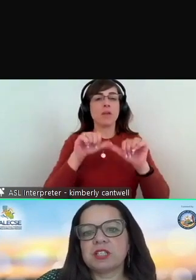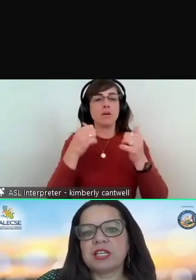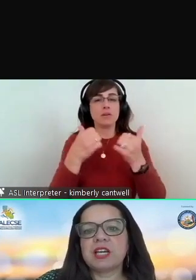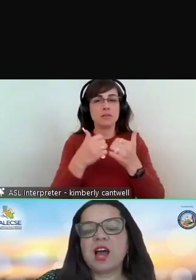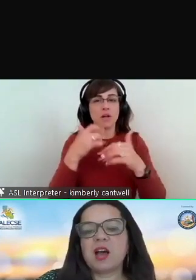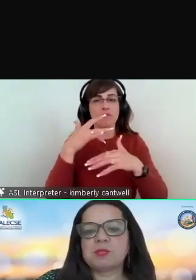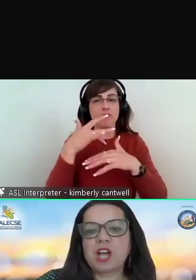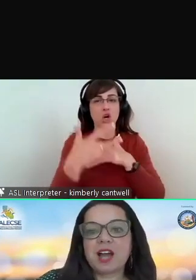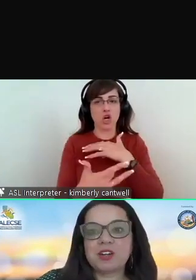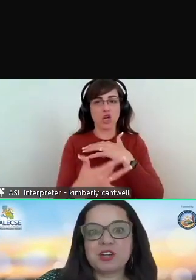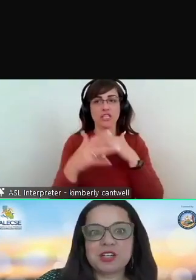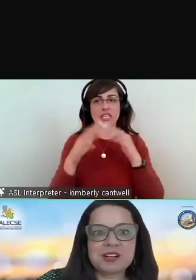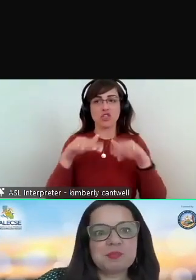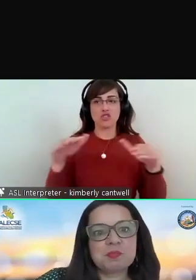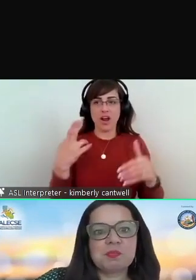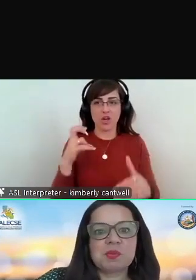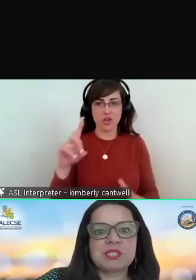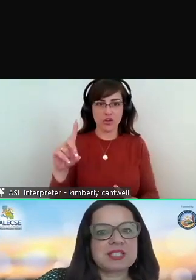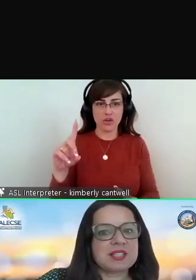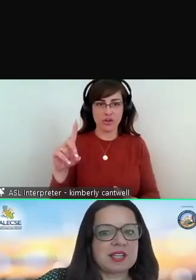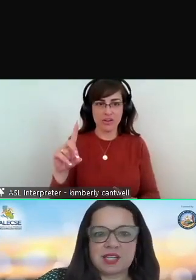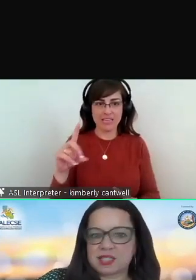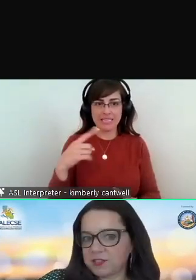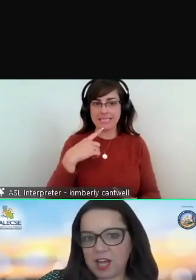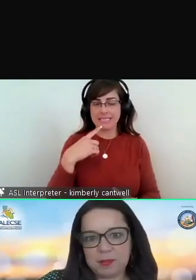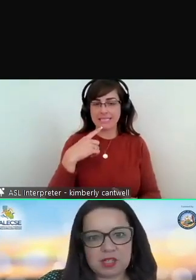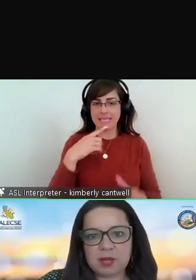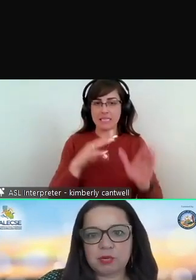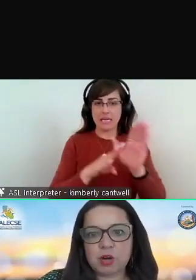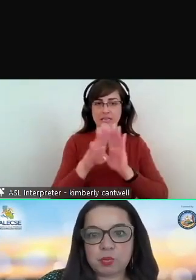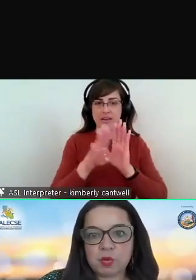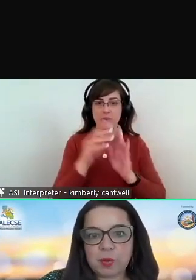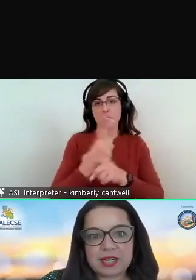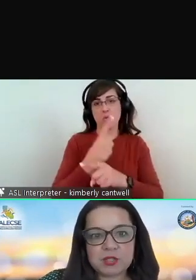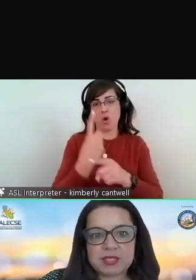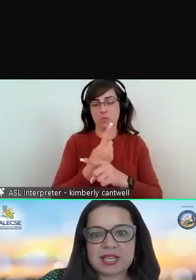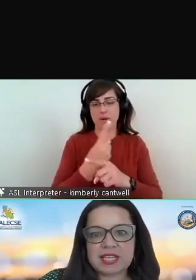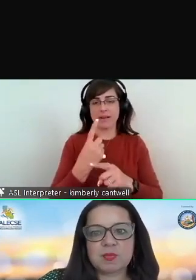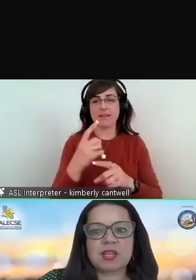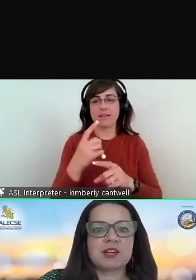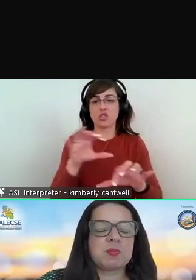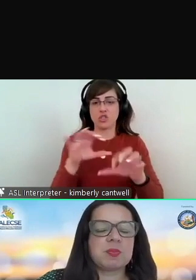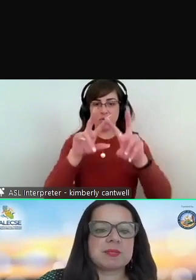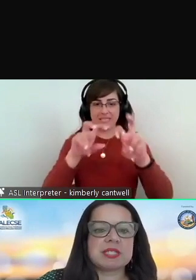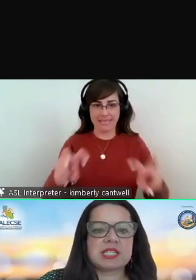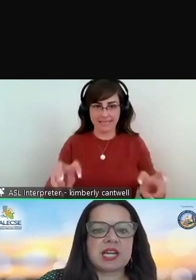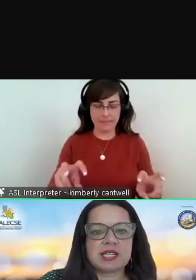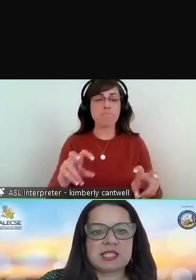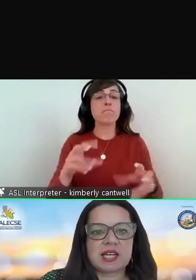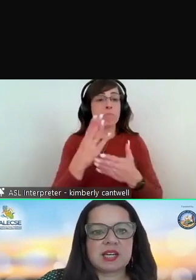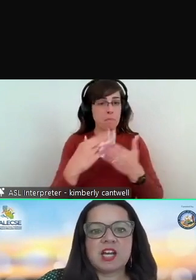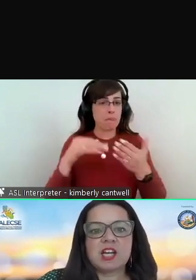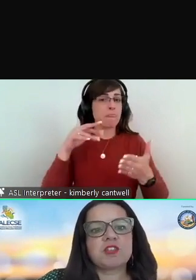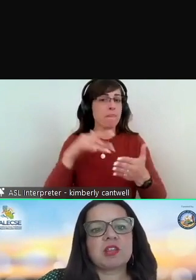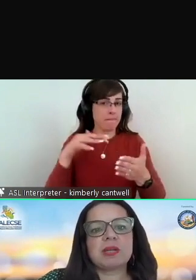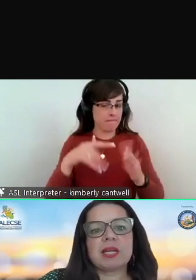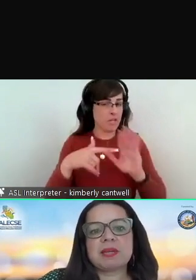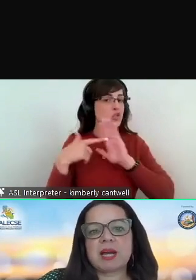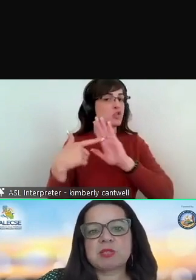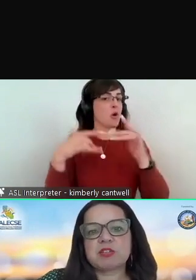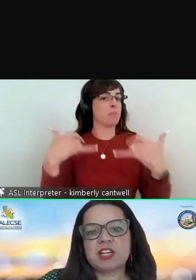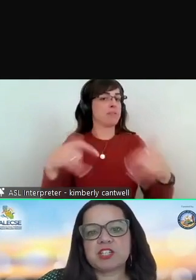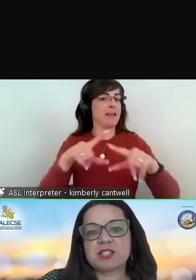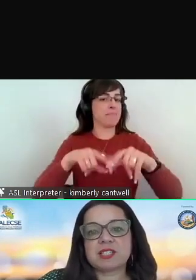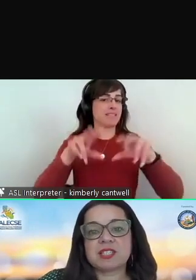of Early Childhood says that it's a developmentally appropriate way to do assessment. There's been some studies that show that